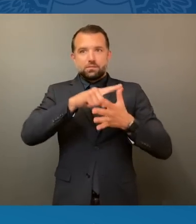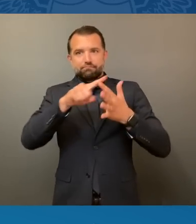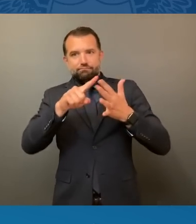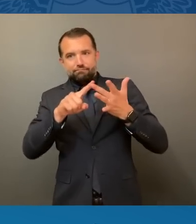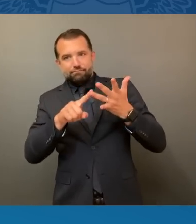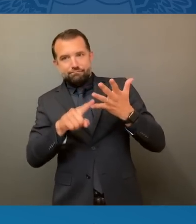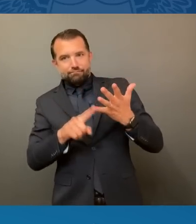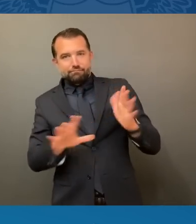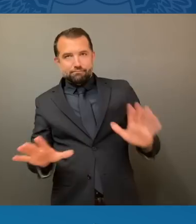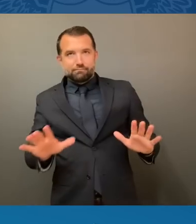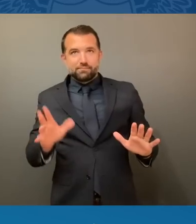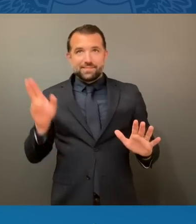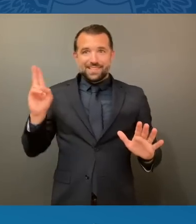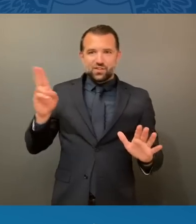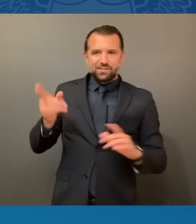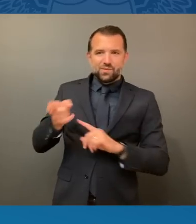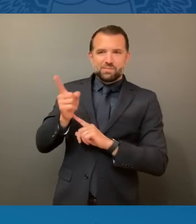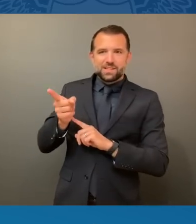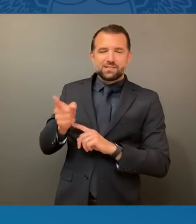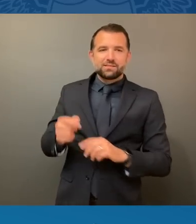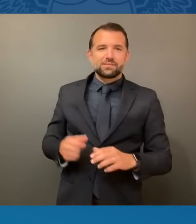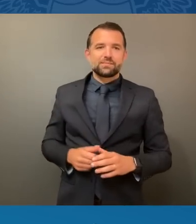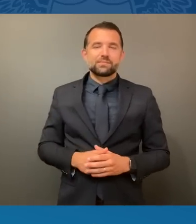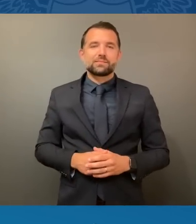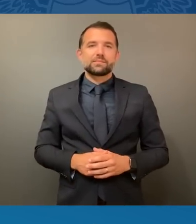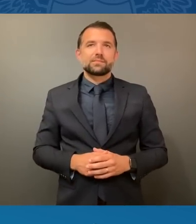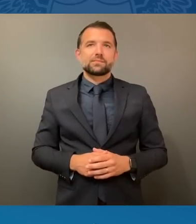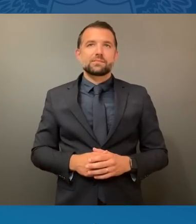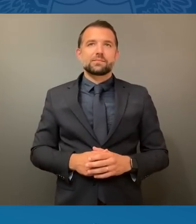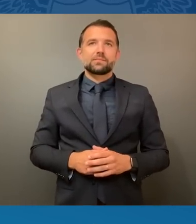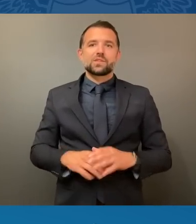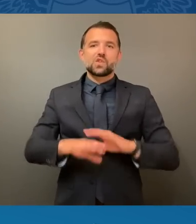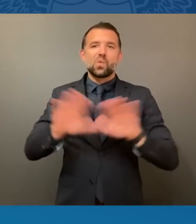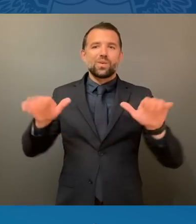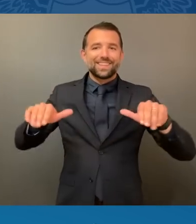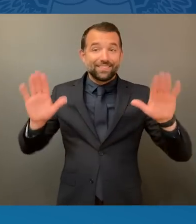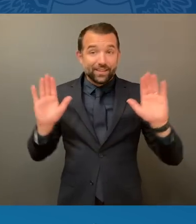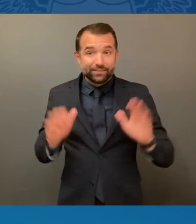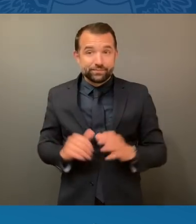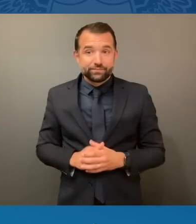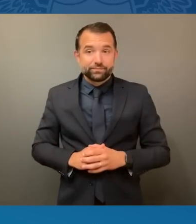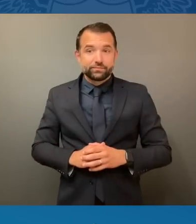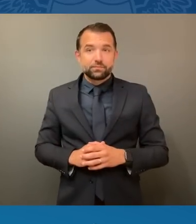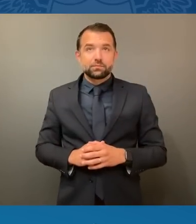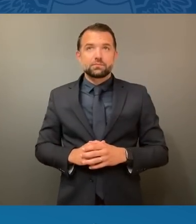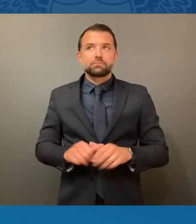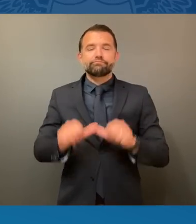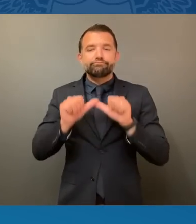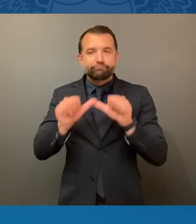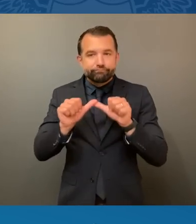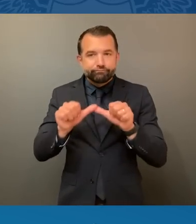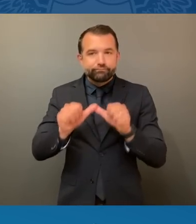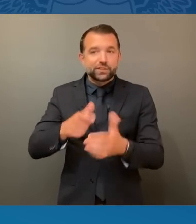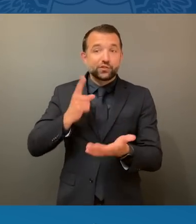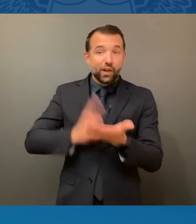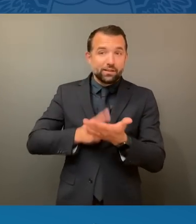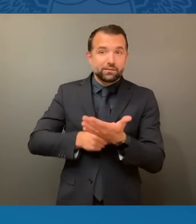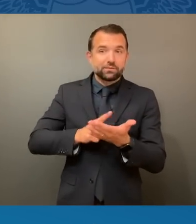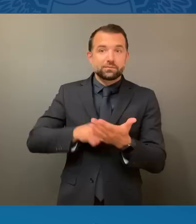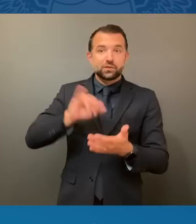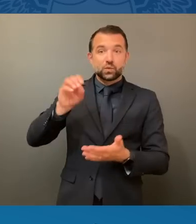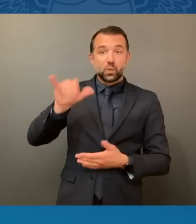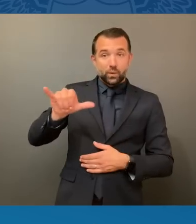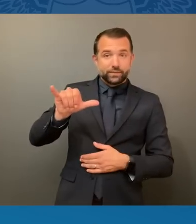the historic moment that will not tire us. We've talked about joy. So I